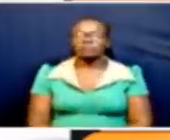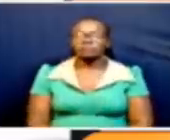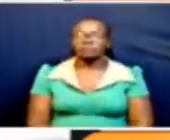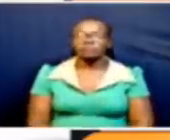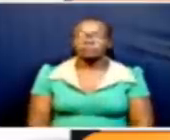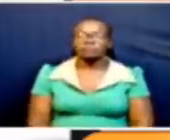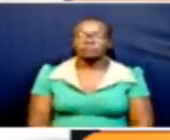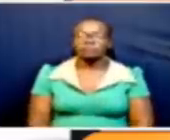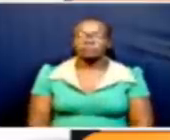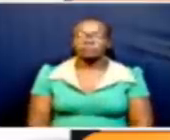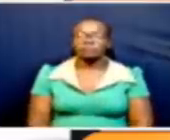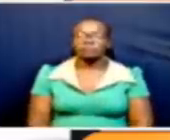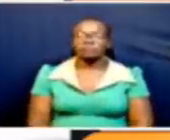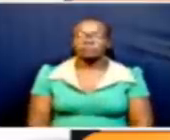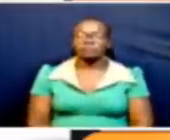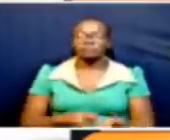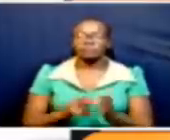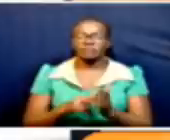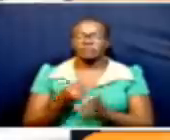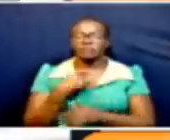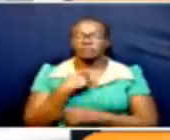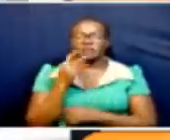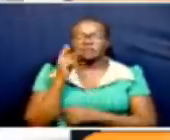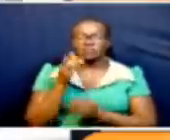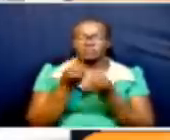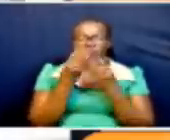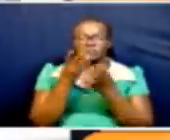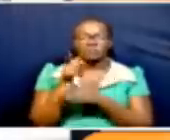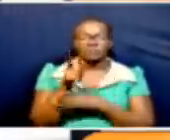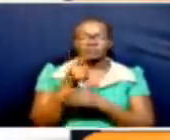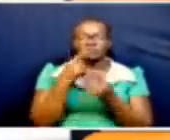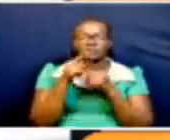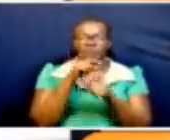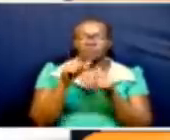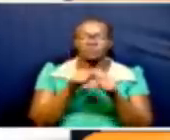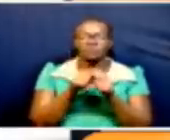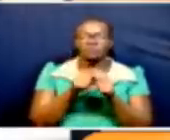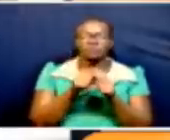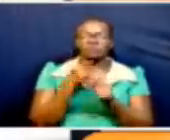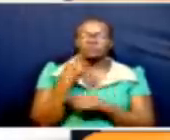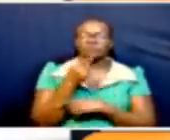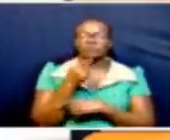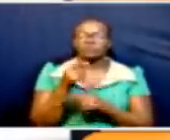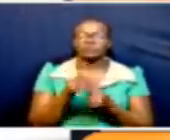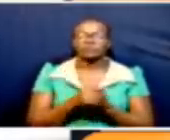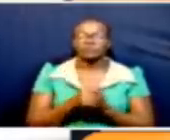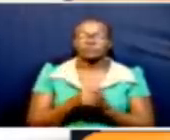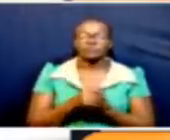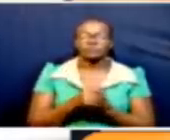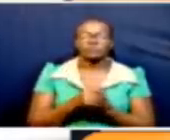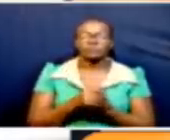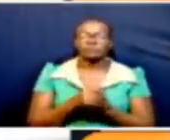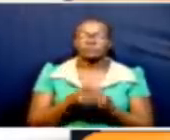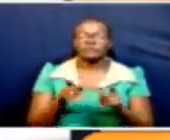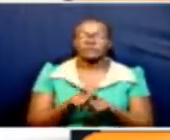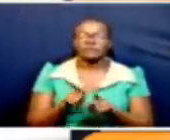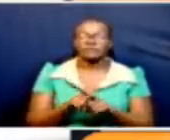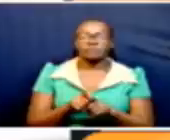see who drama. Mohammed Ali is talking to, who Babu Owino is talking to. And again, the country is like on a remote